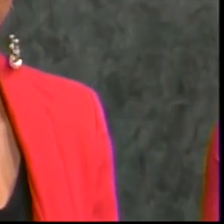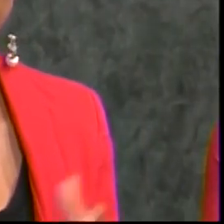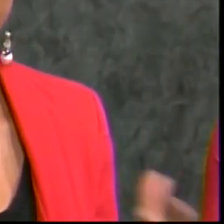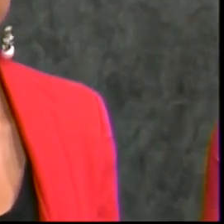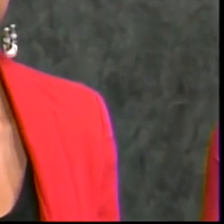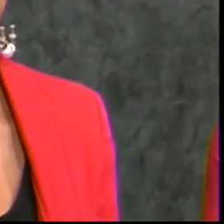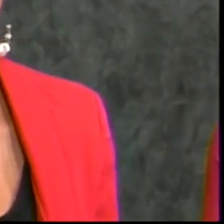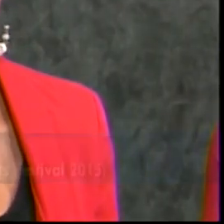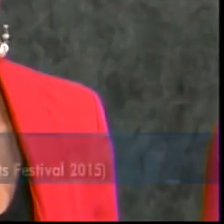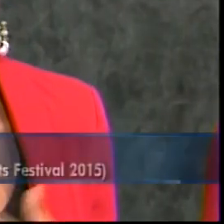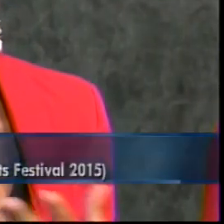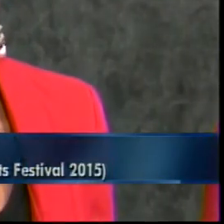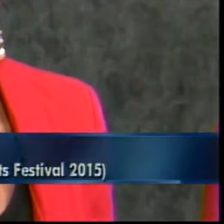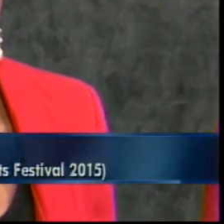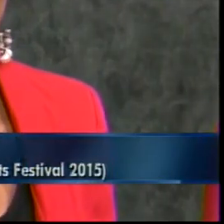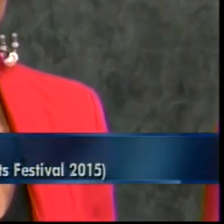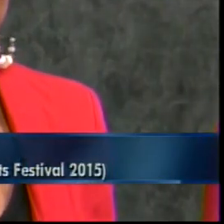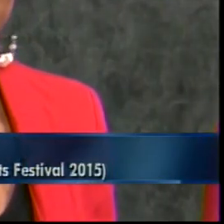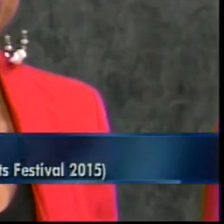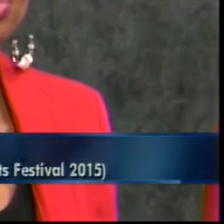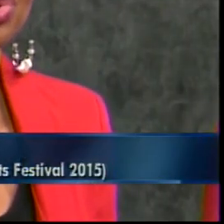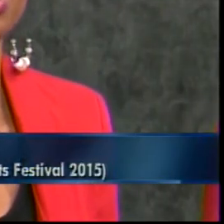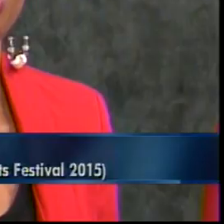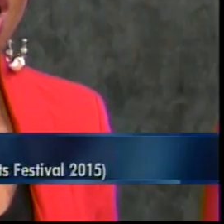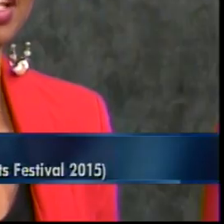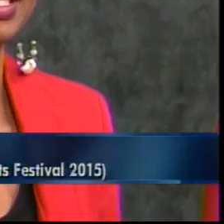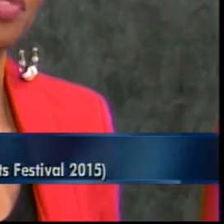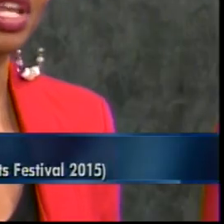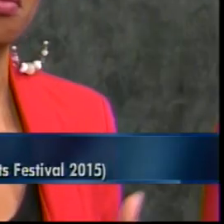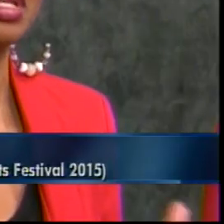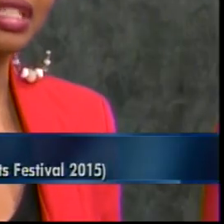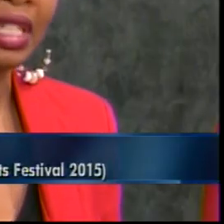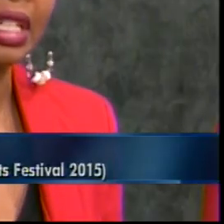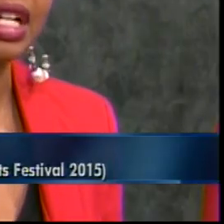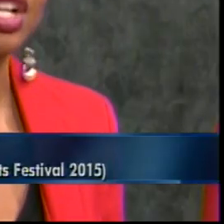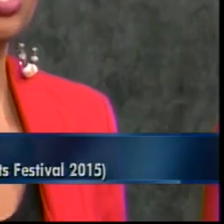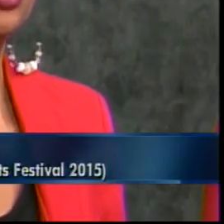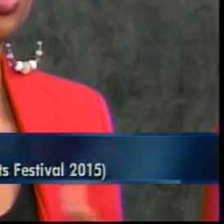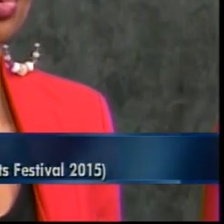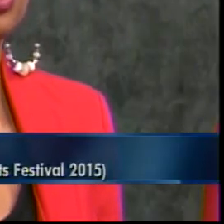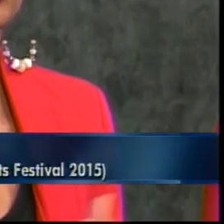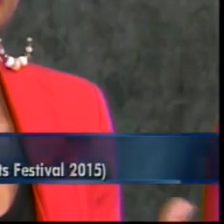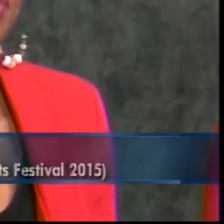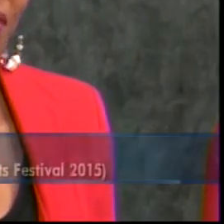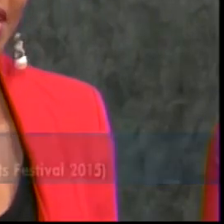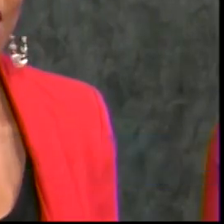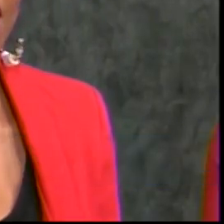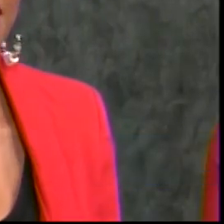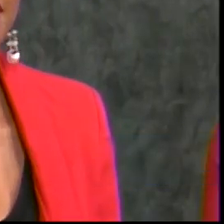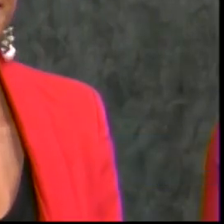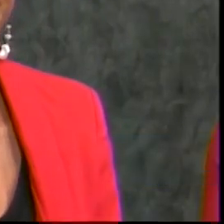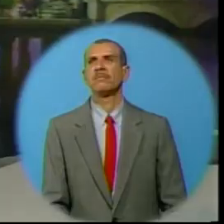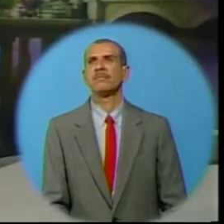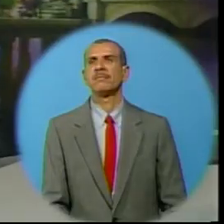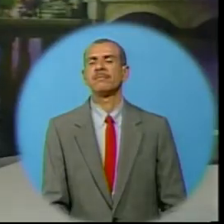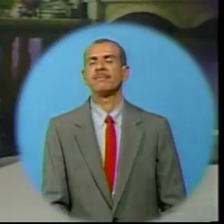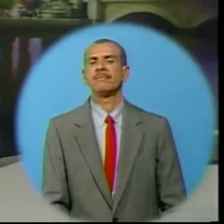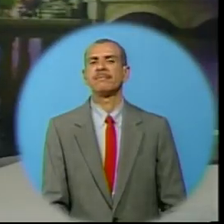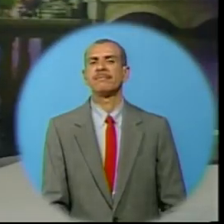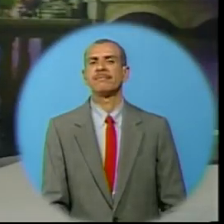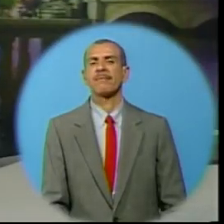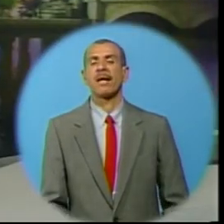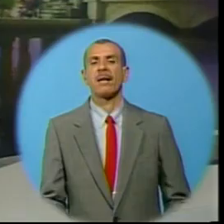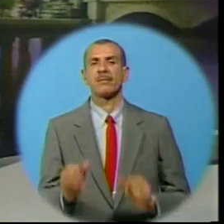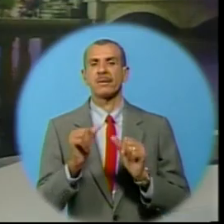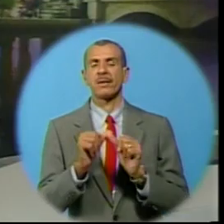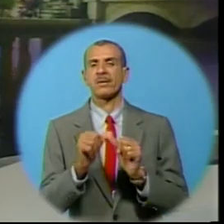you know, the festival really is to encourage artists to use your God-given ability to glorify God. Still